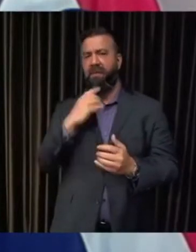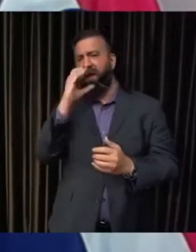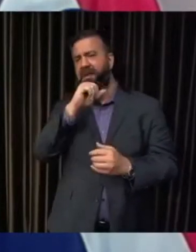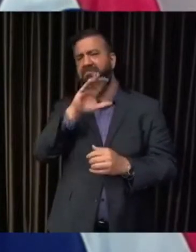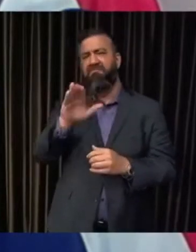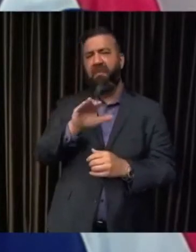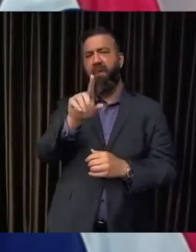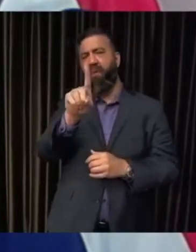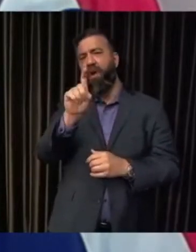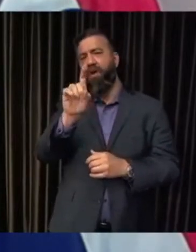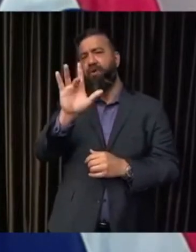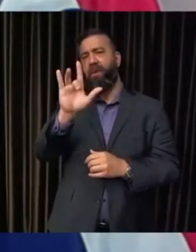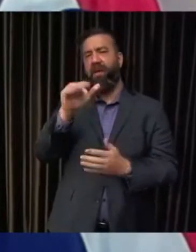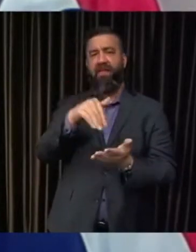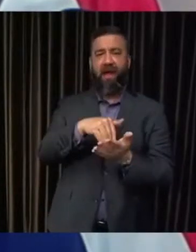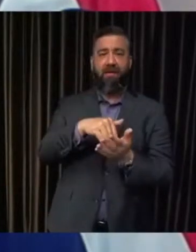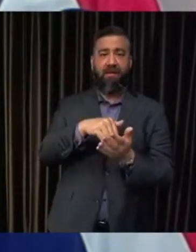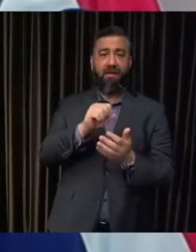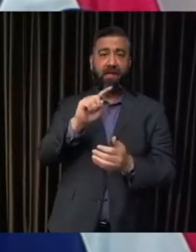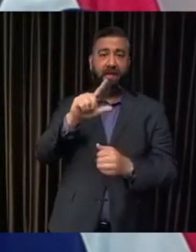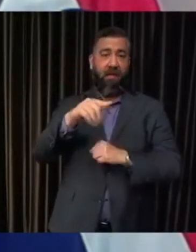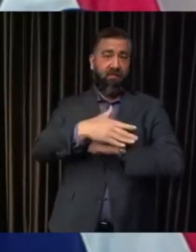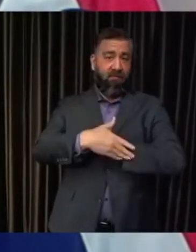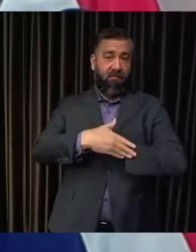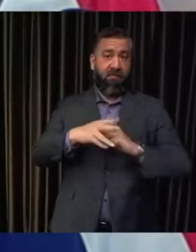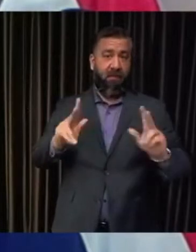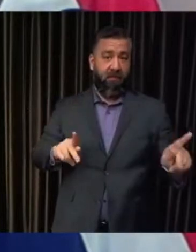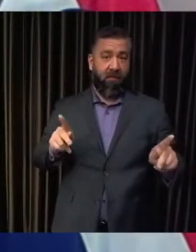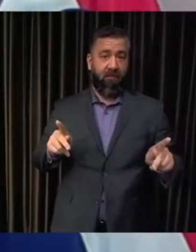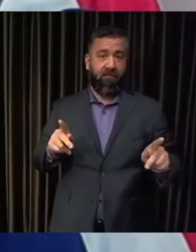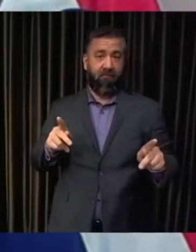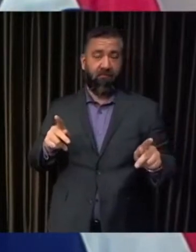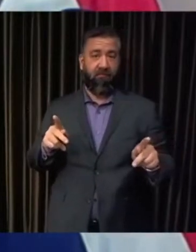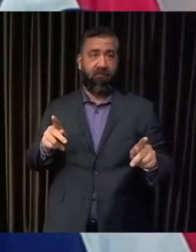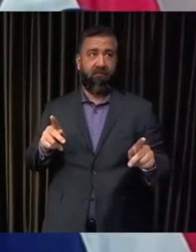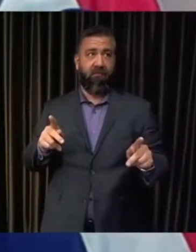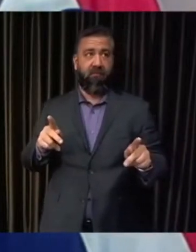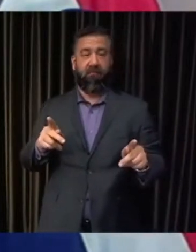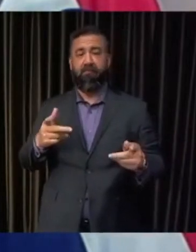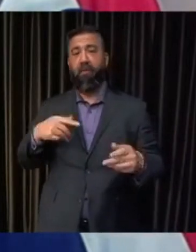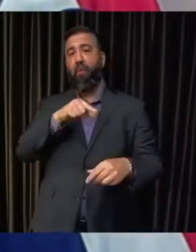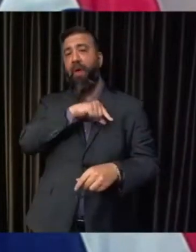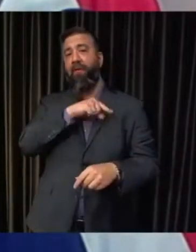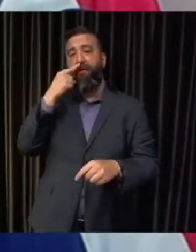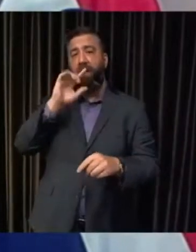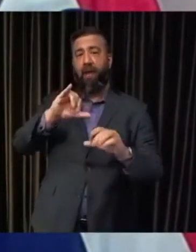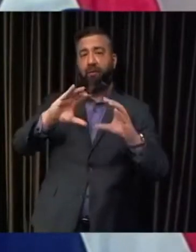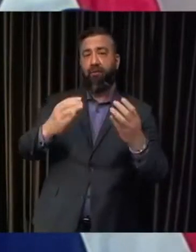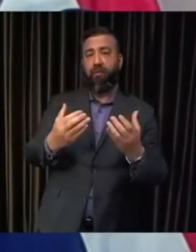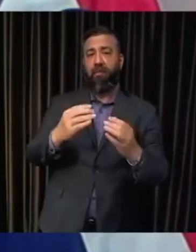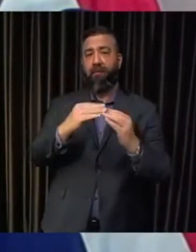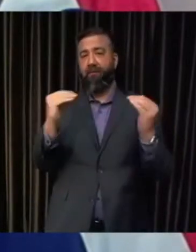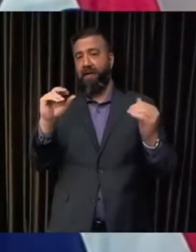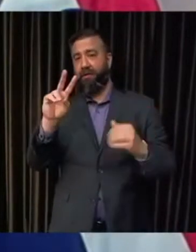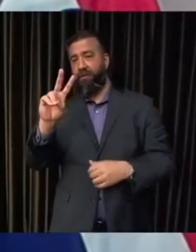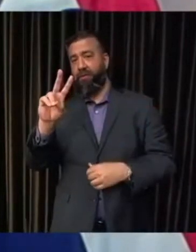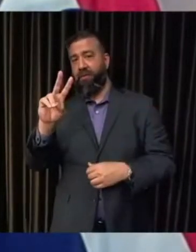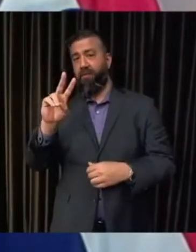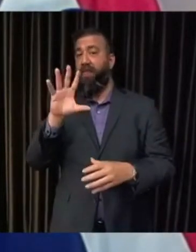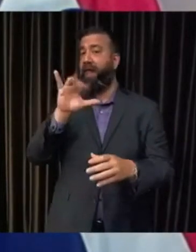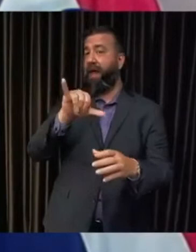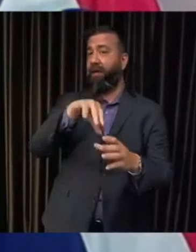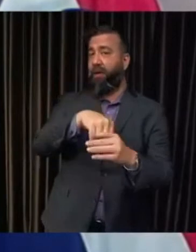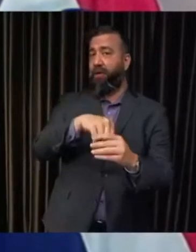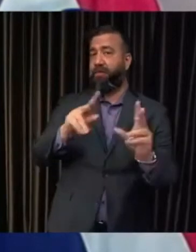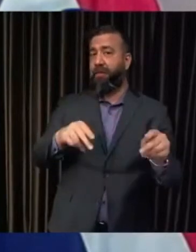about 125,000 St. Louis County residents fall into the Phase 2 eligibility category, which includes those who work